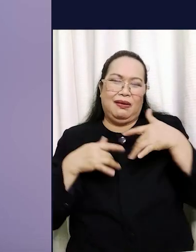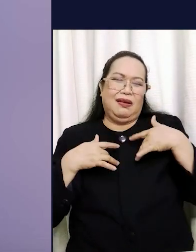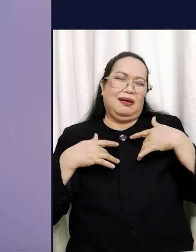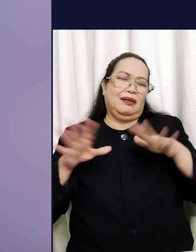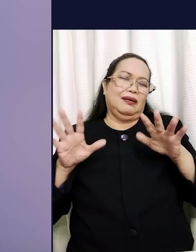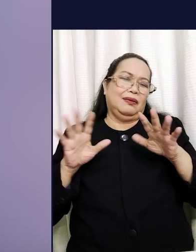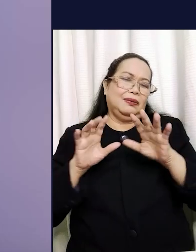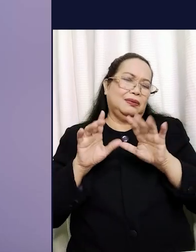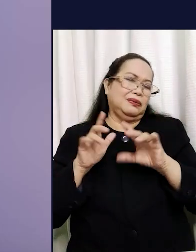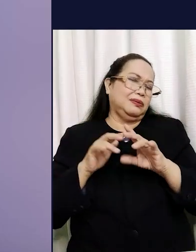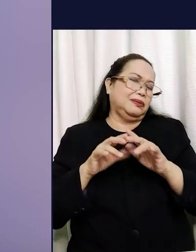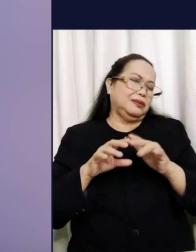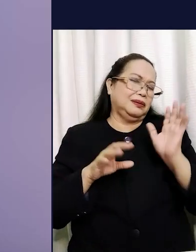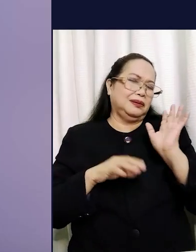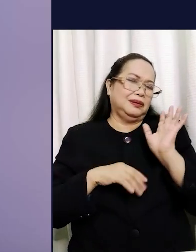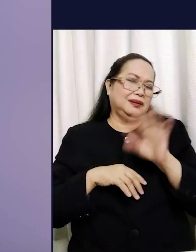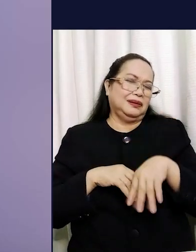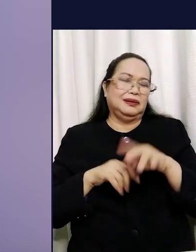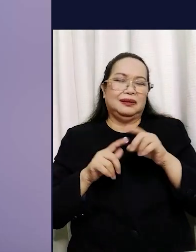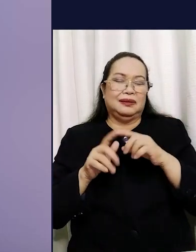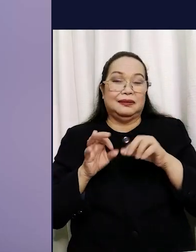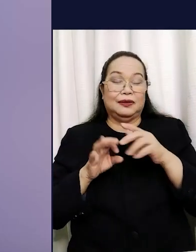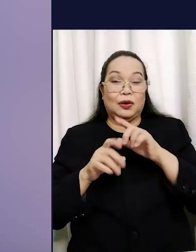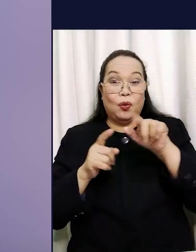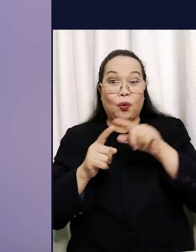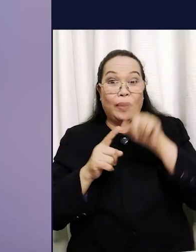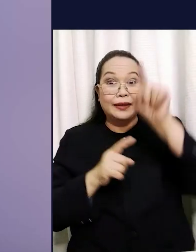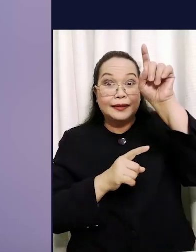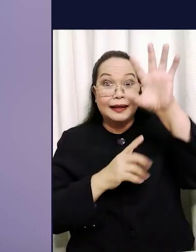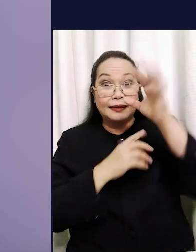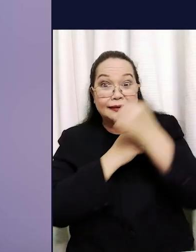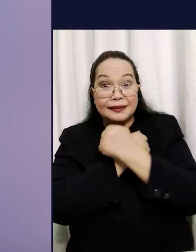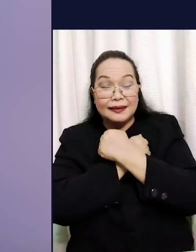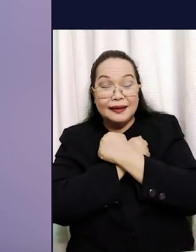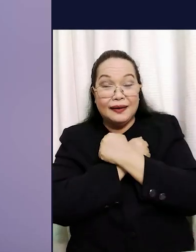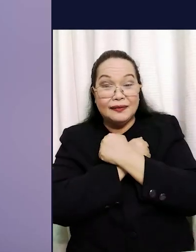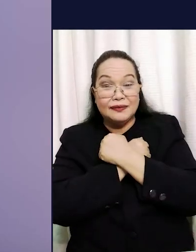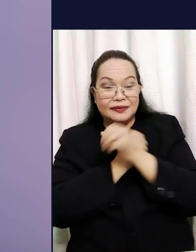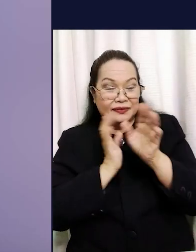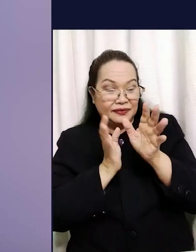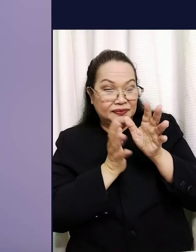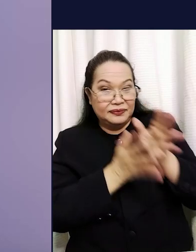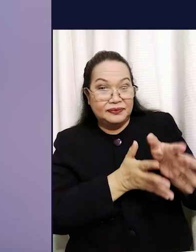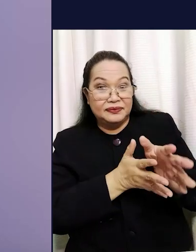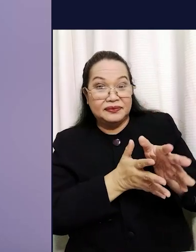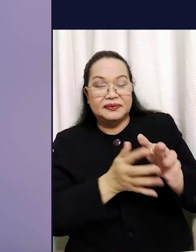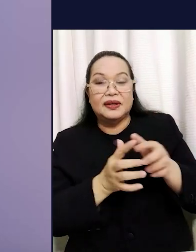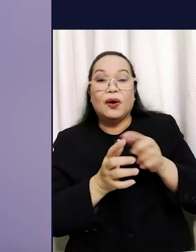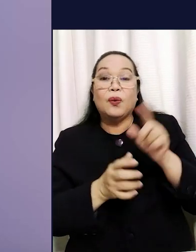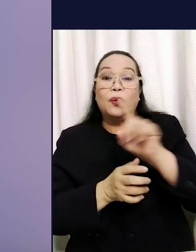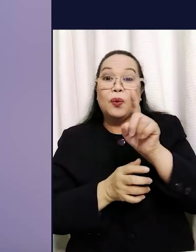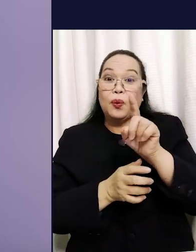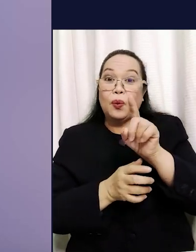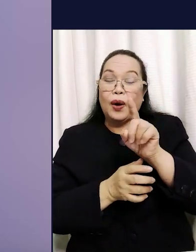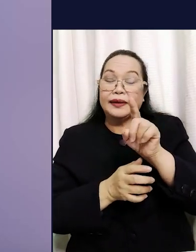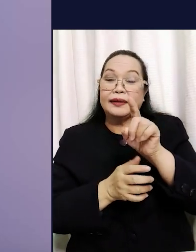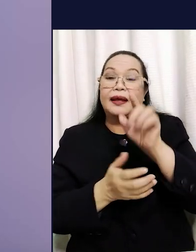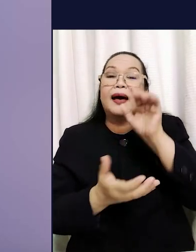shelf, the marriage suffers. The home